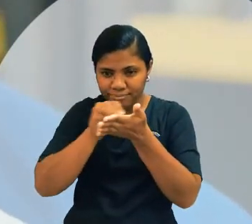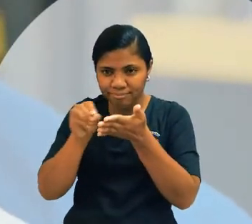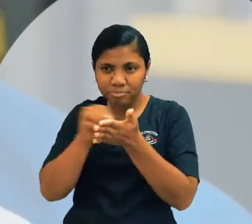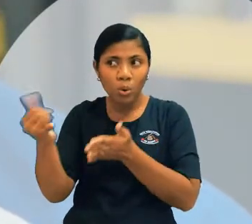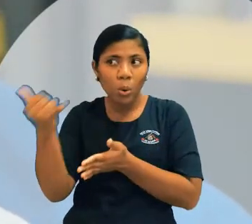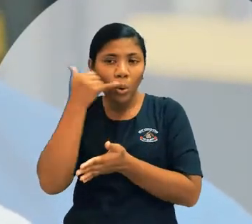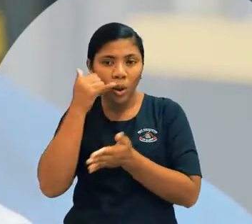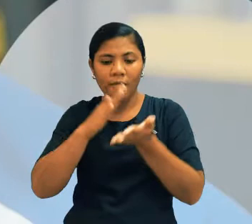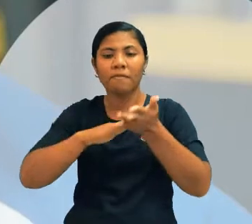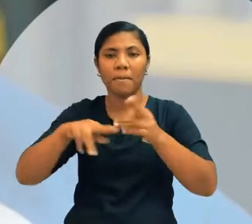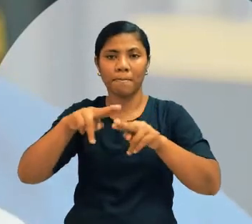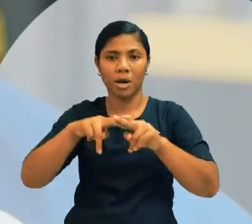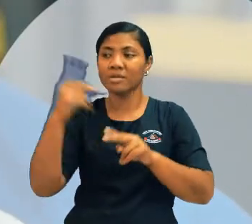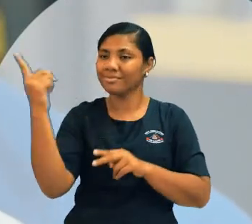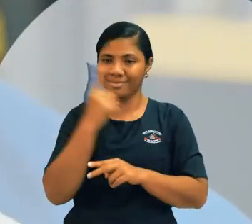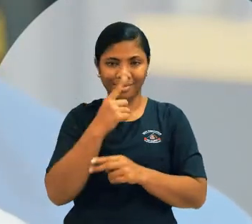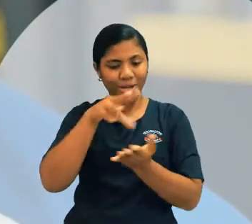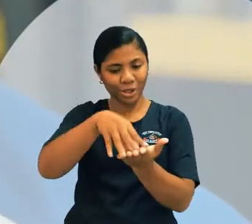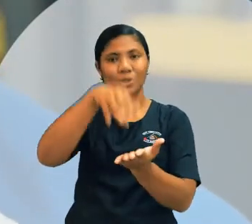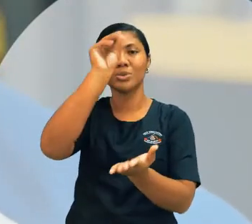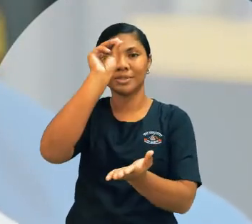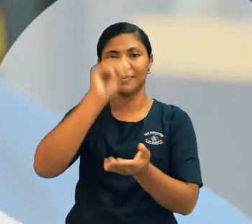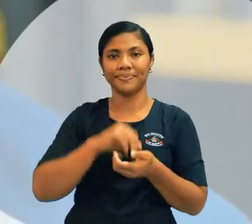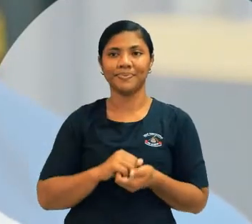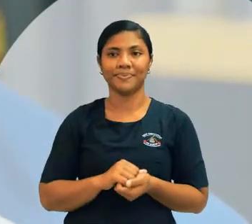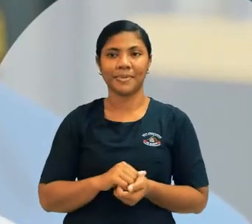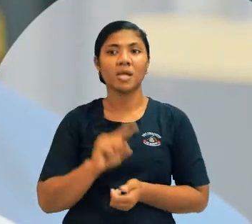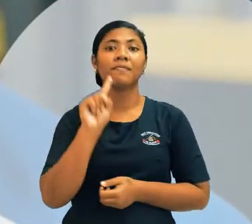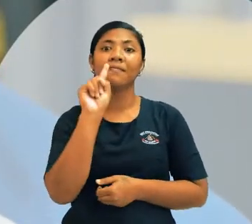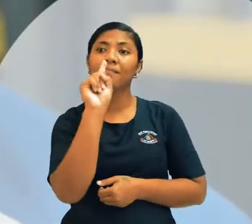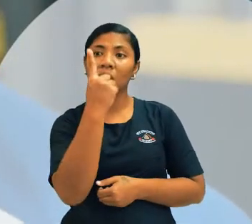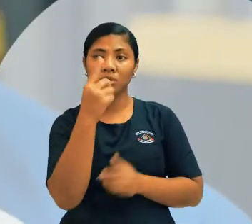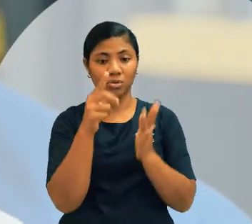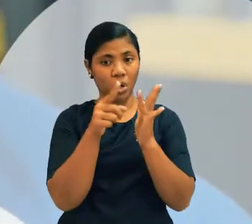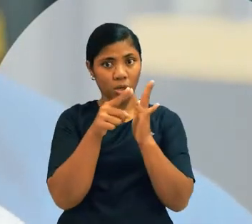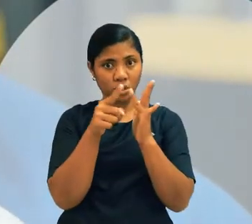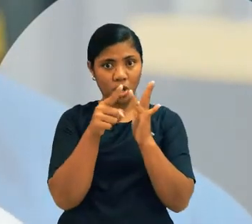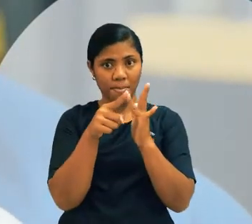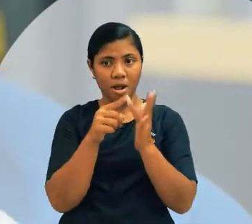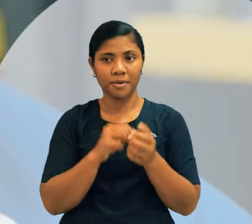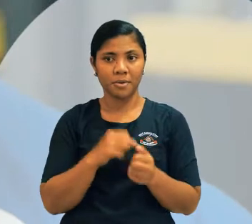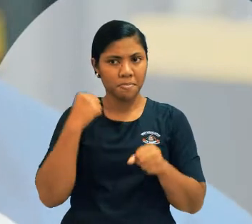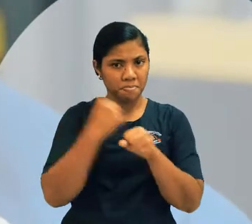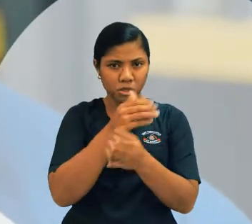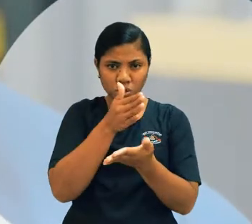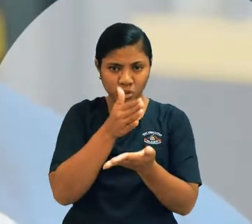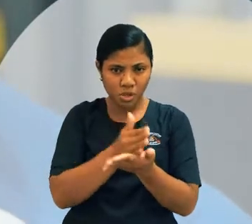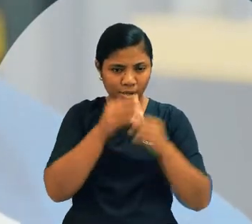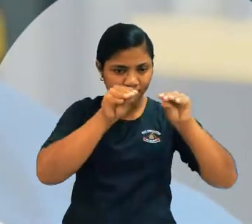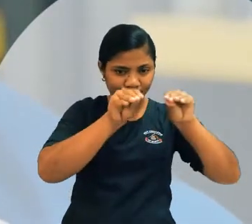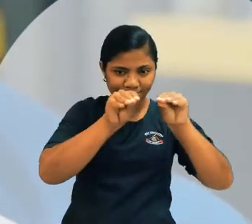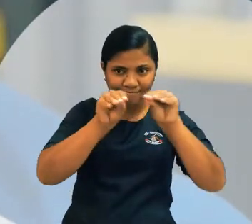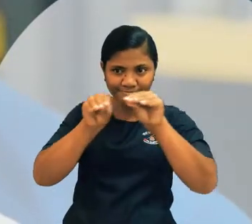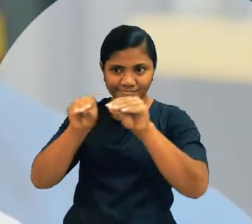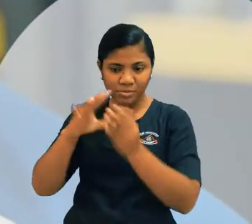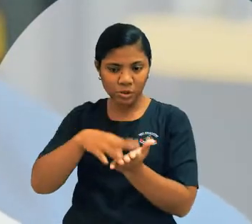preparing notes and call the parents to come and pick it up from school. So that's our first option in order to